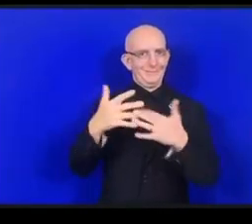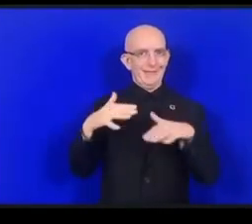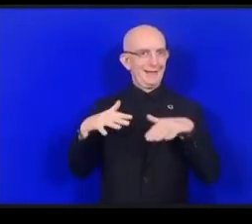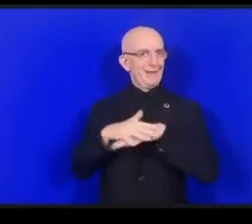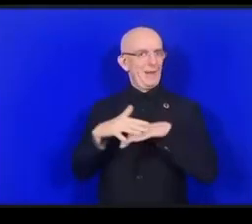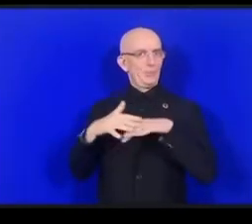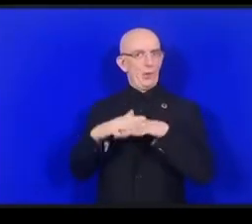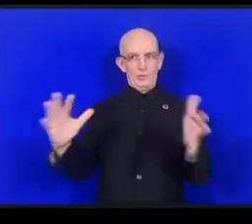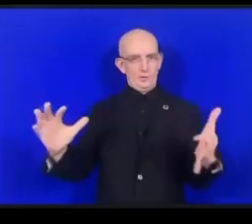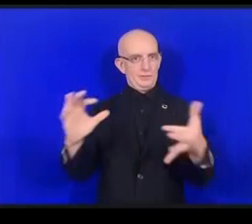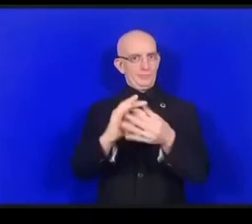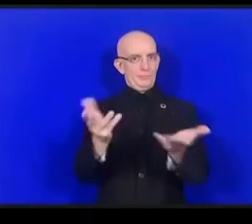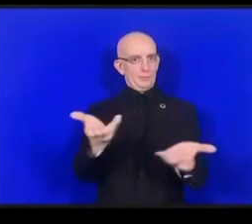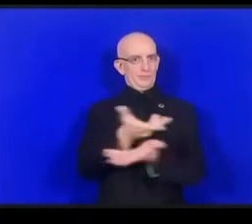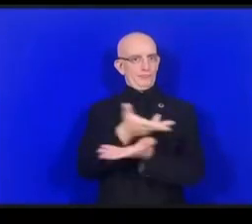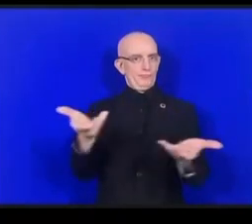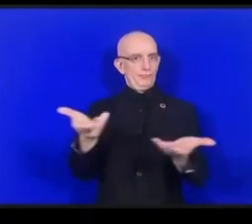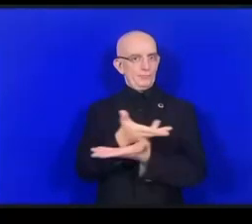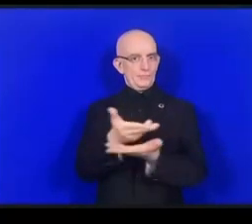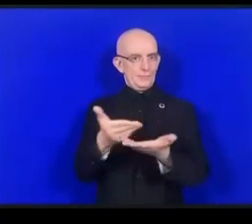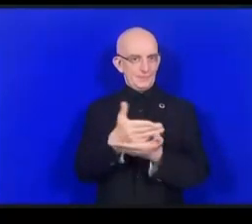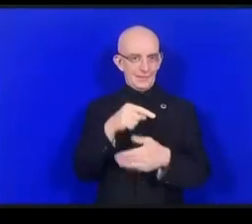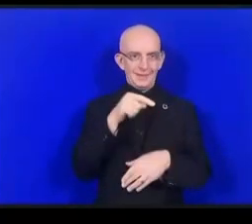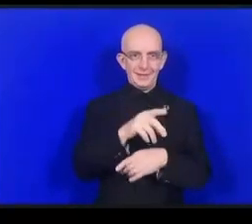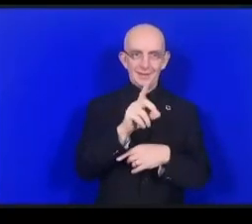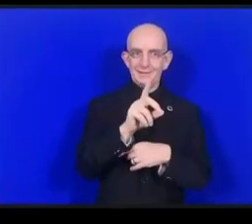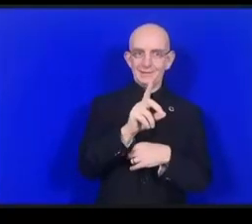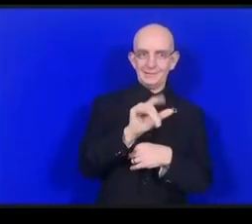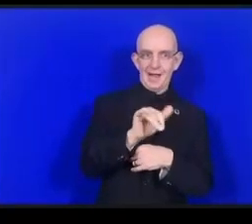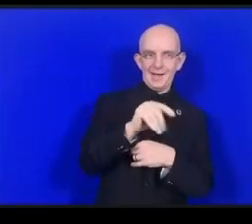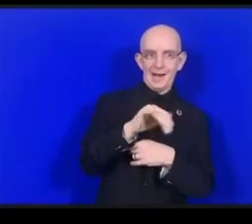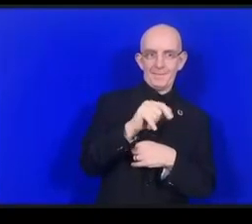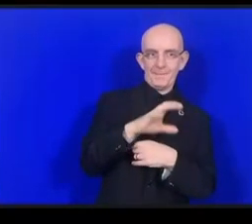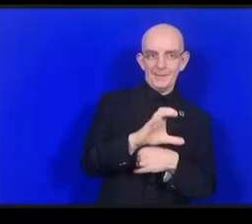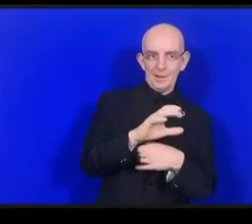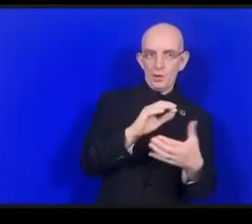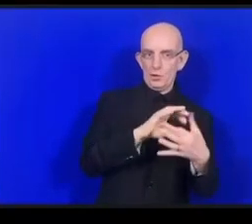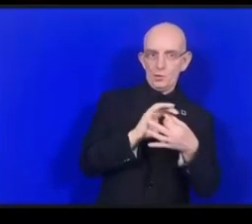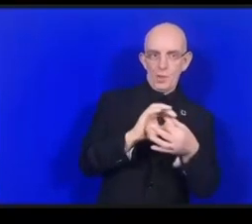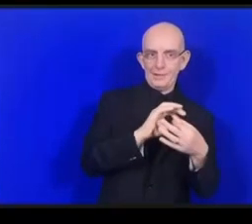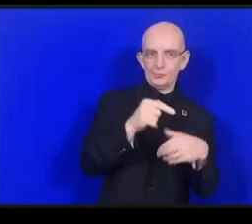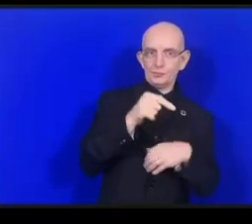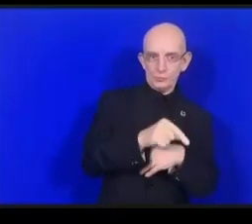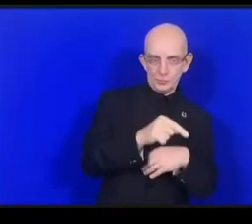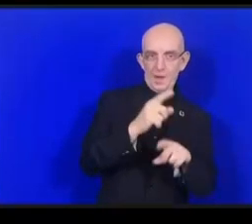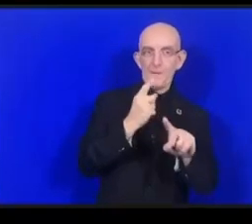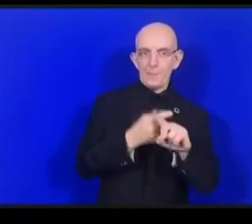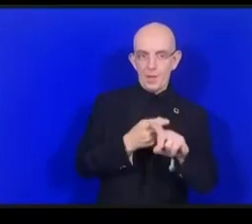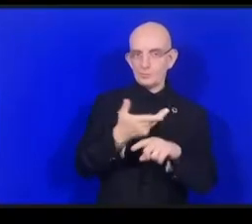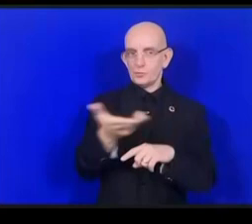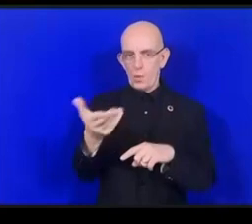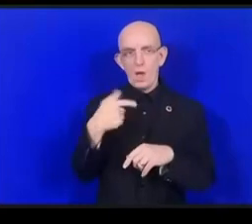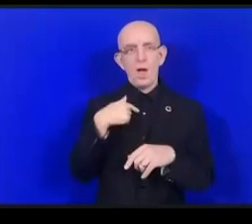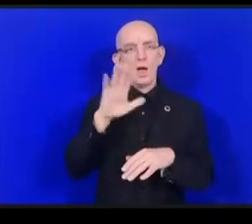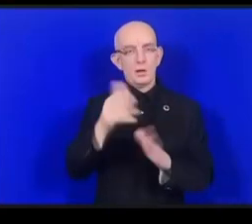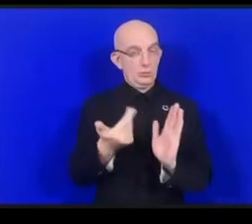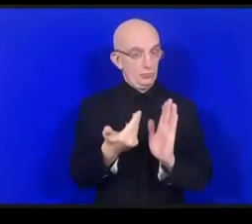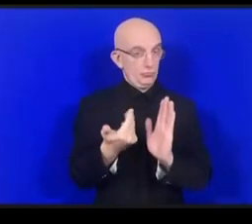to recommend also that Mohammed has mentioned Section 508 in the United States, and that